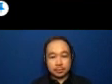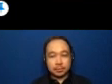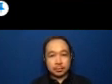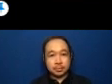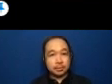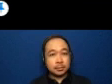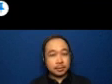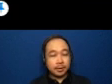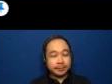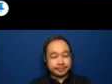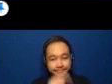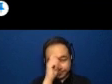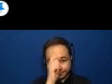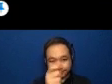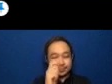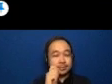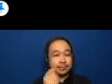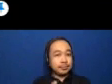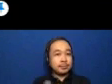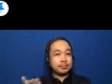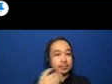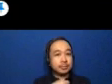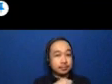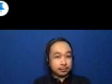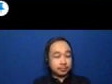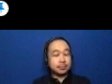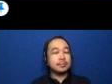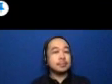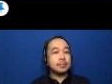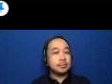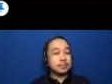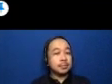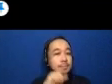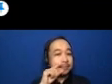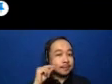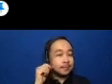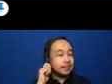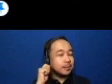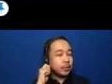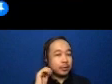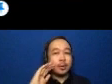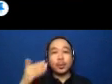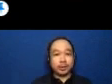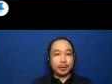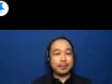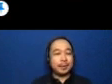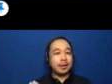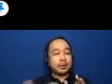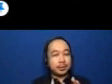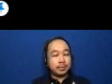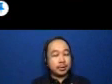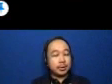Excellencies, distinguished delegates, ladies and gentlemen, welcome back. We will begin this afternoon with